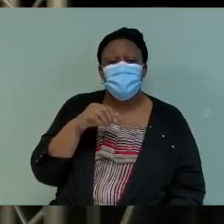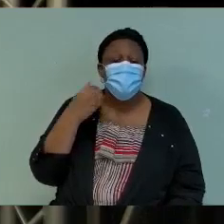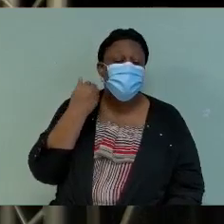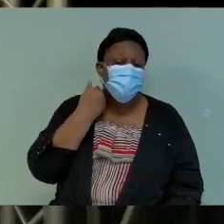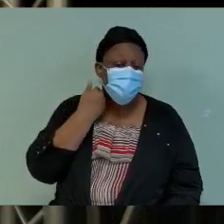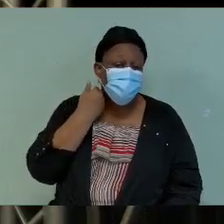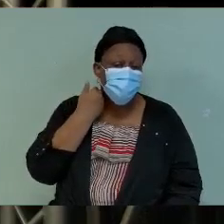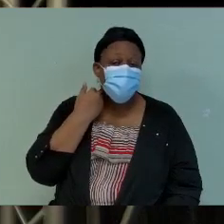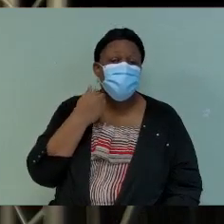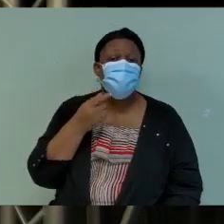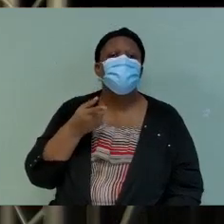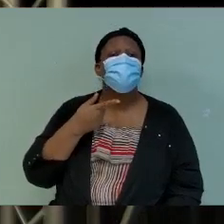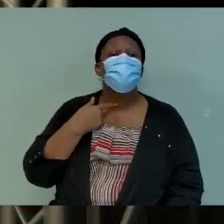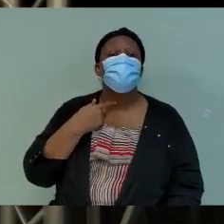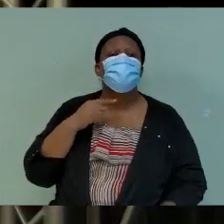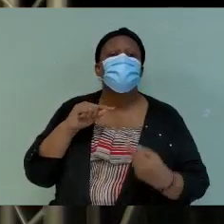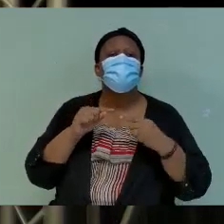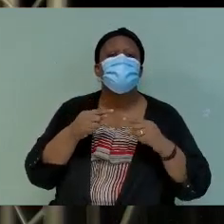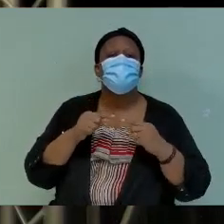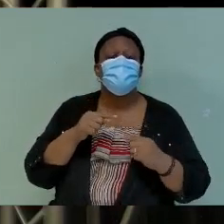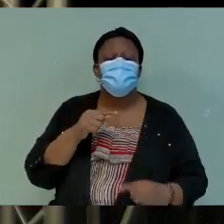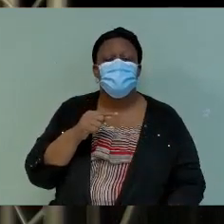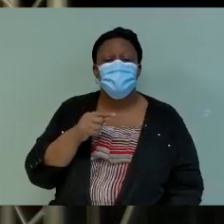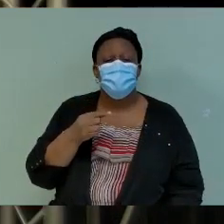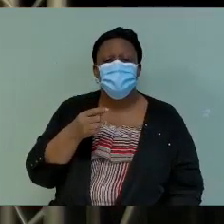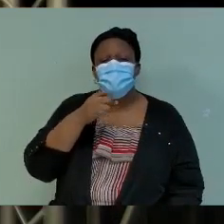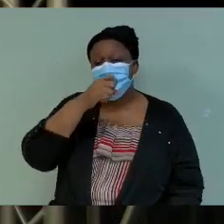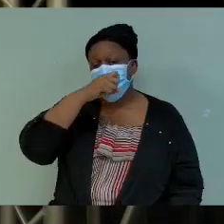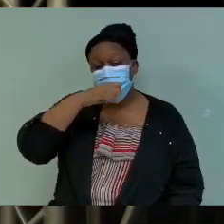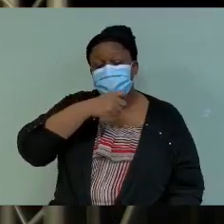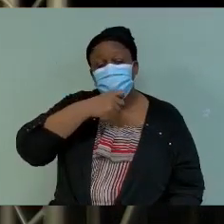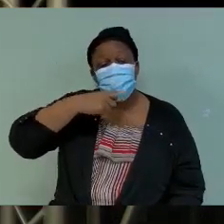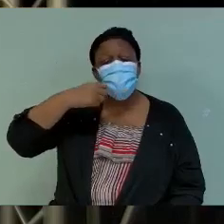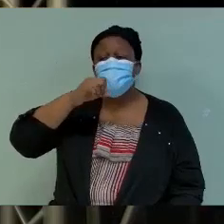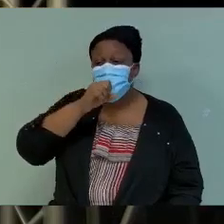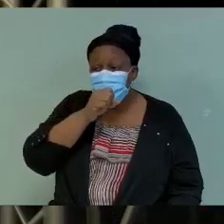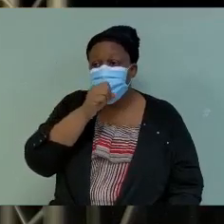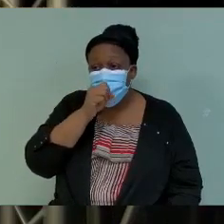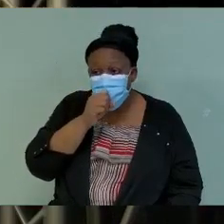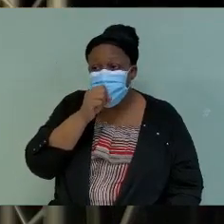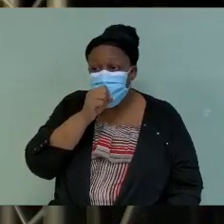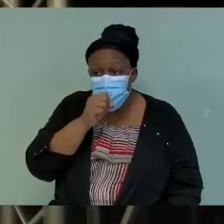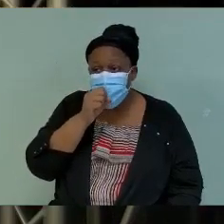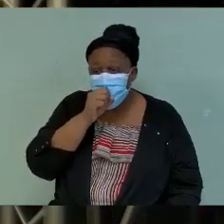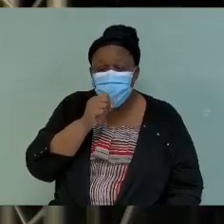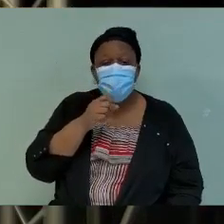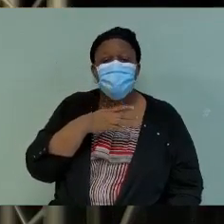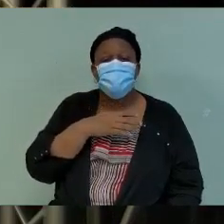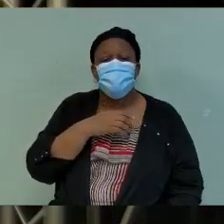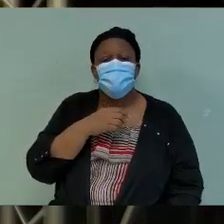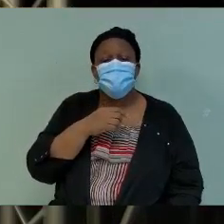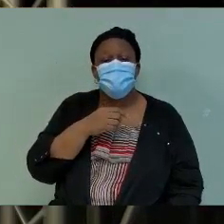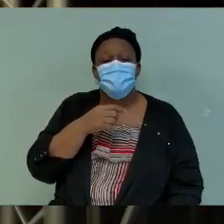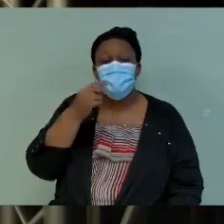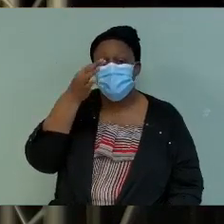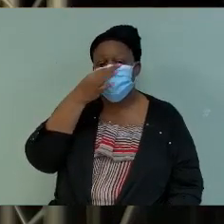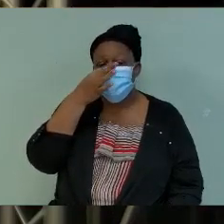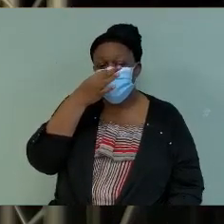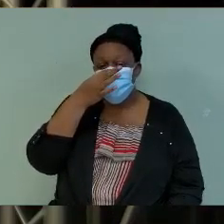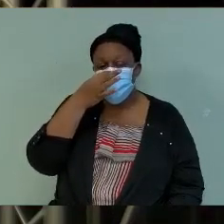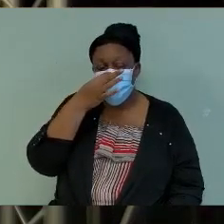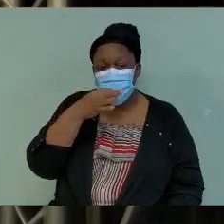fever, sore throat, dry cough or a new continuous cough, runny